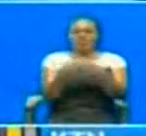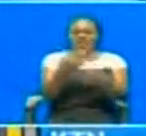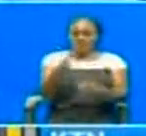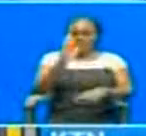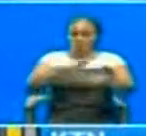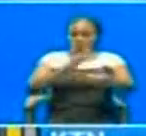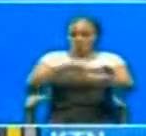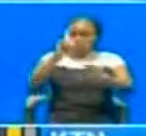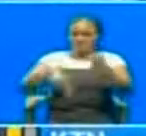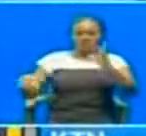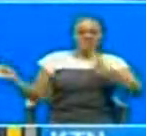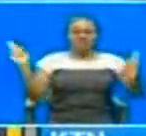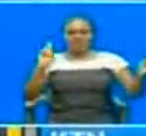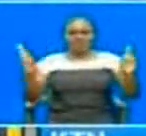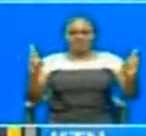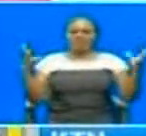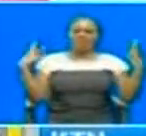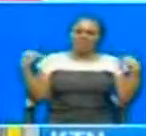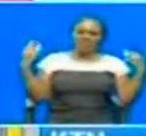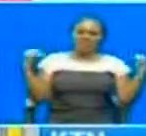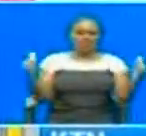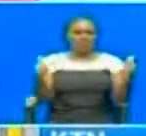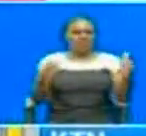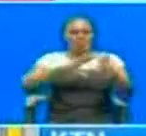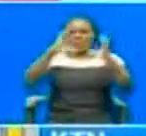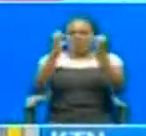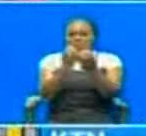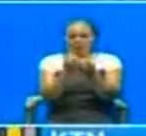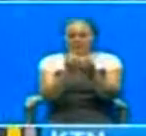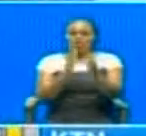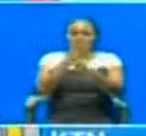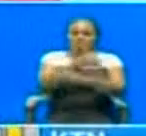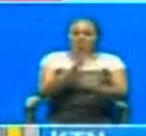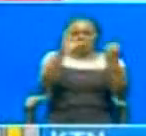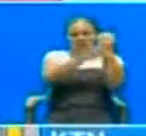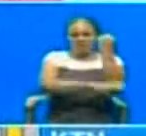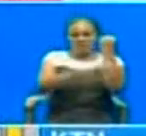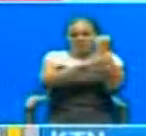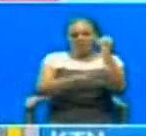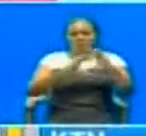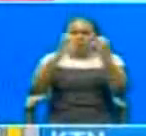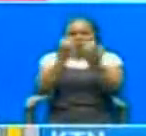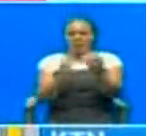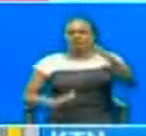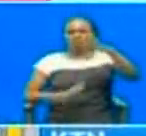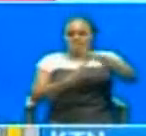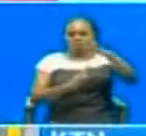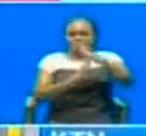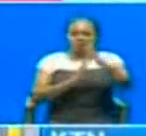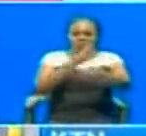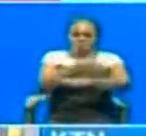good thing, we were prepared and we are trained here now. With a World Cross Country Junior Championship title, a World Senior Cross